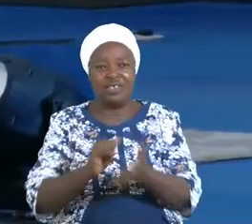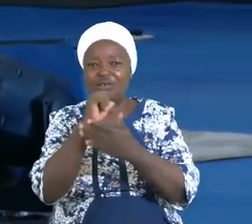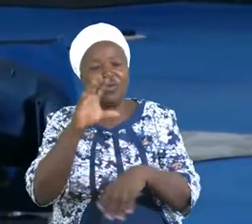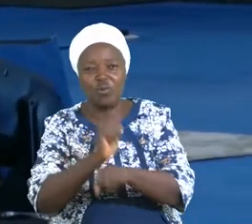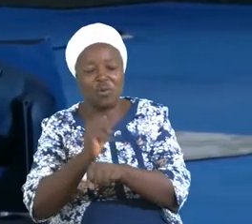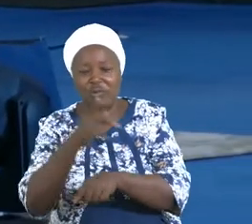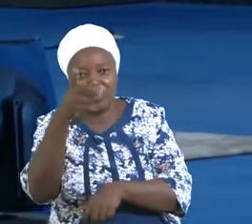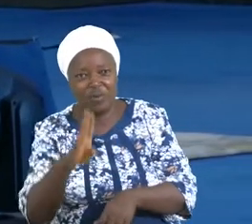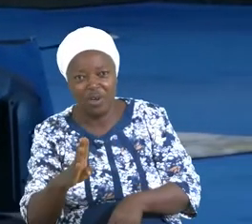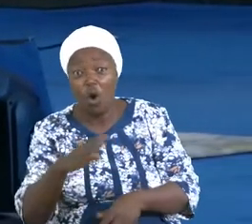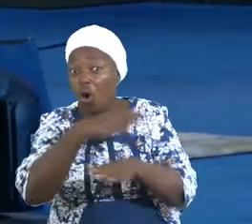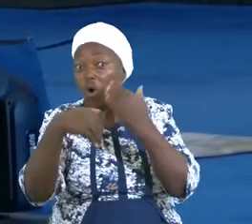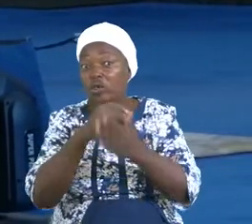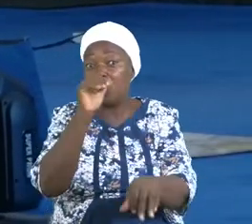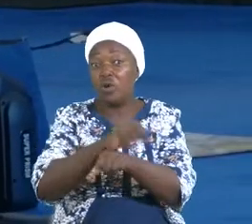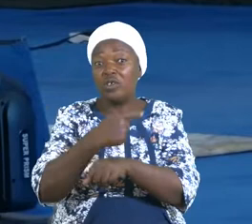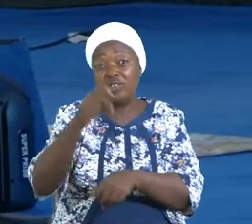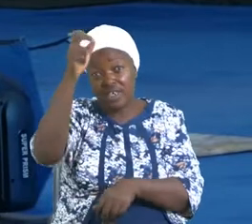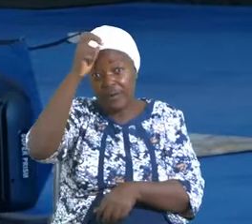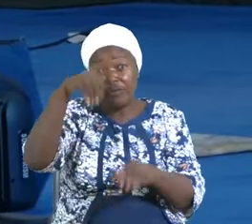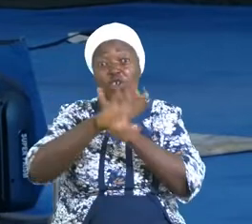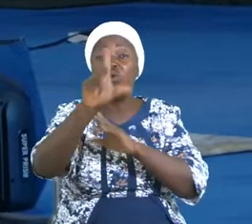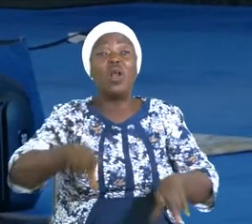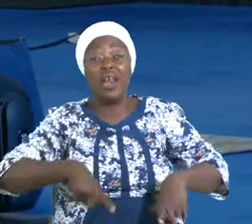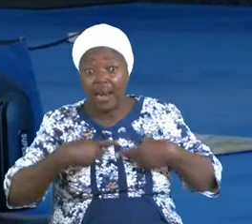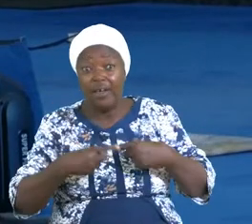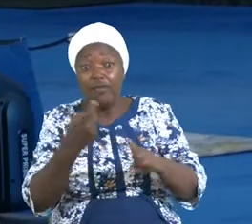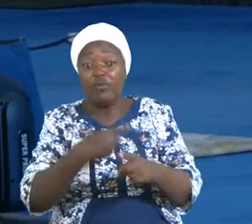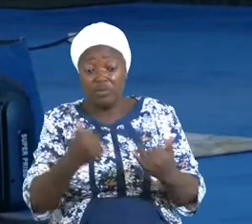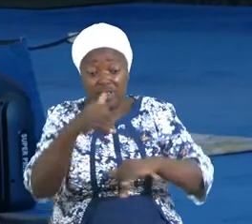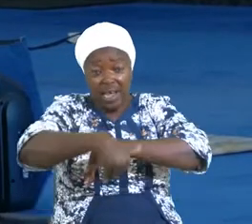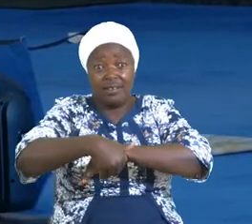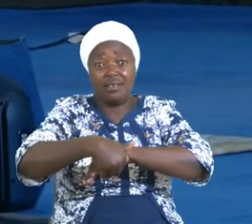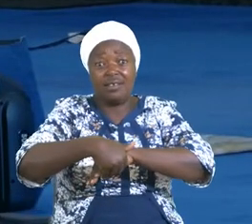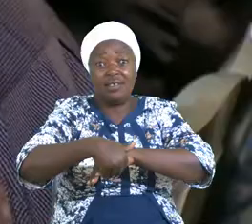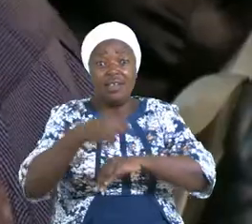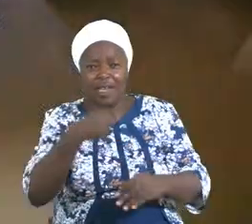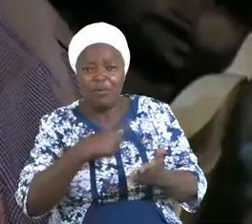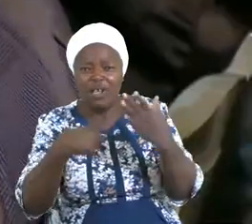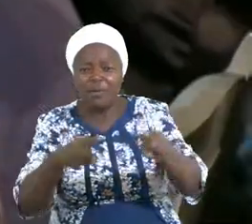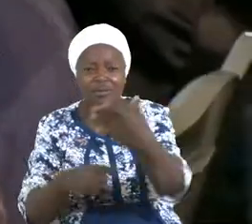All the works of the devil in your life from tonight, tell me what will happen.